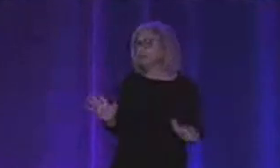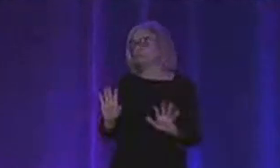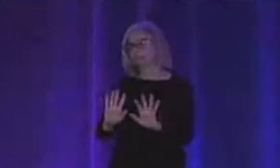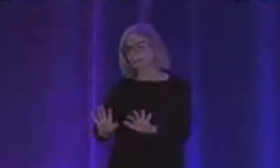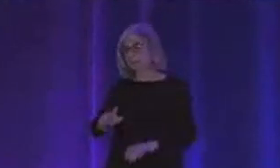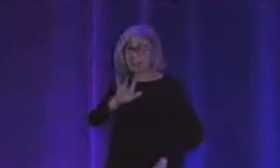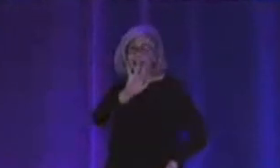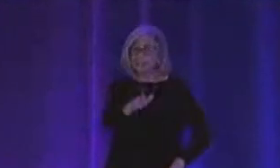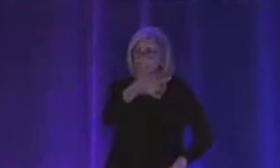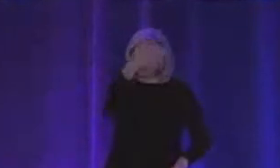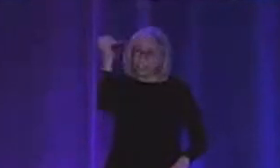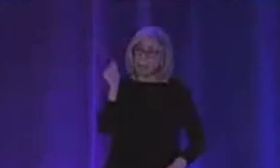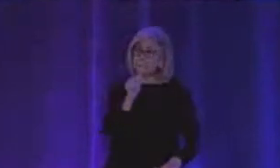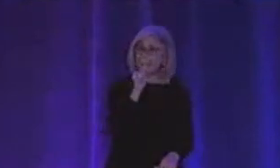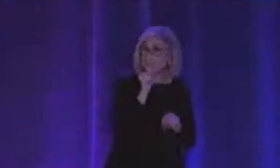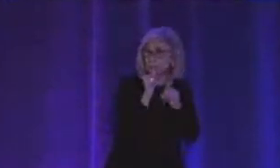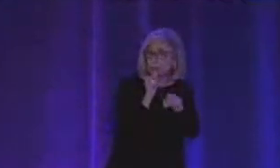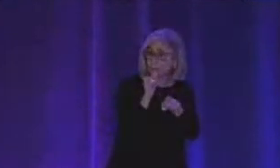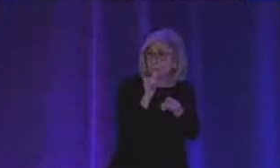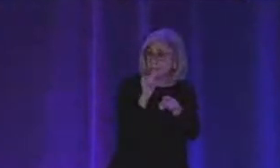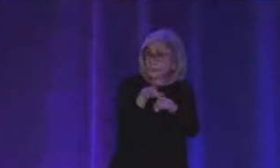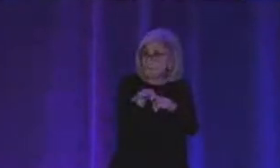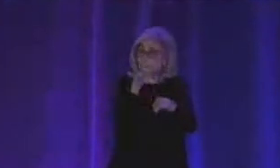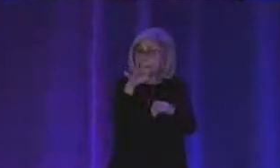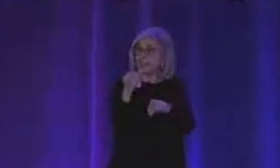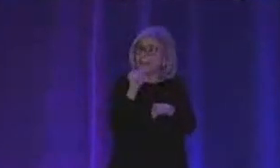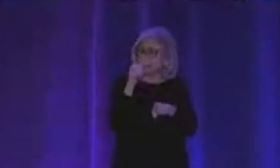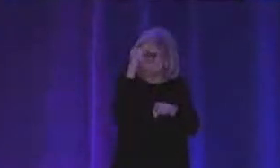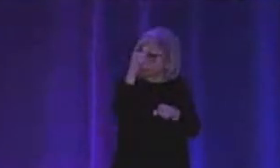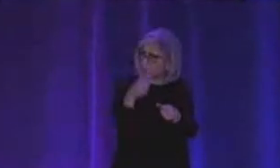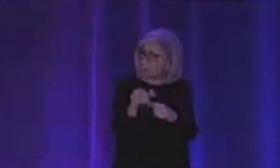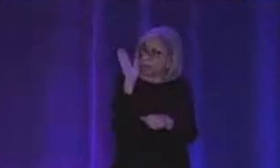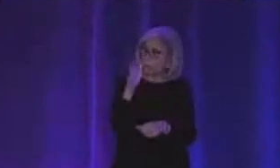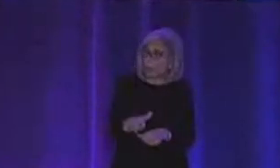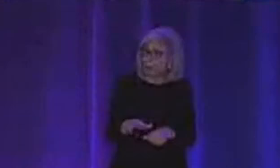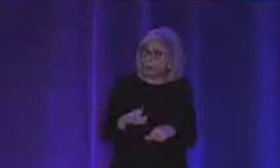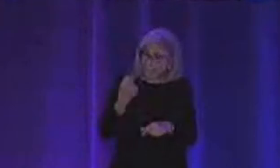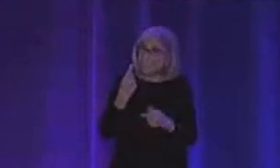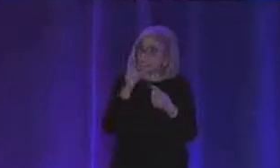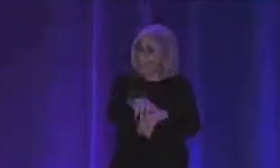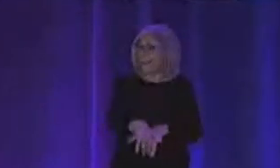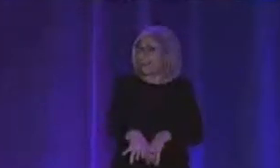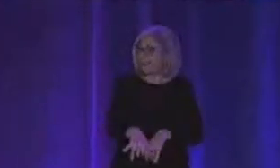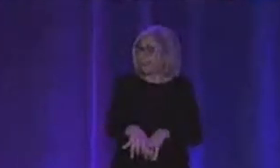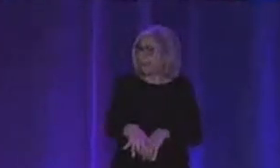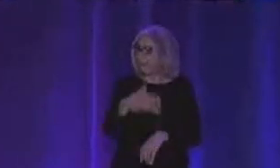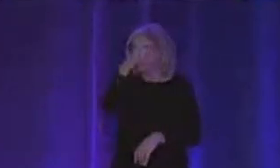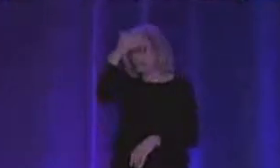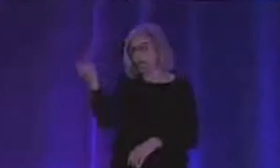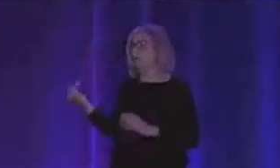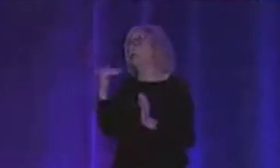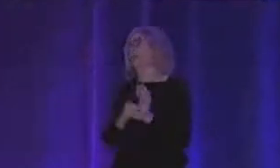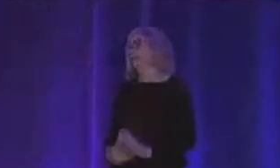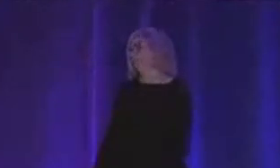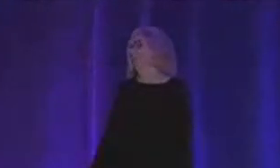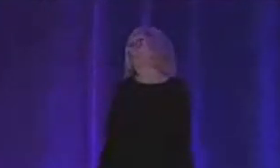click forgot password and then pick a password that you can remember. But I did that and I forgot that password.